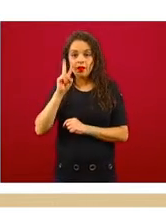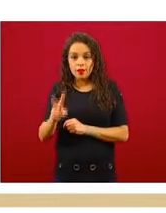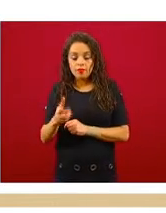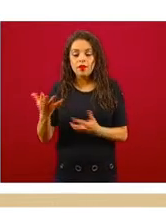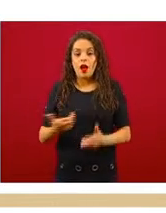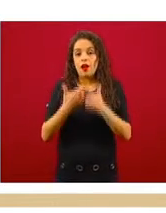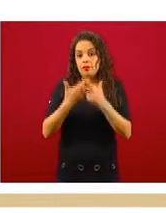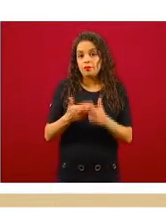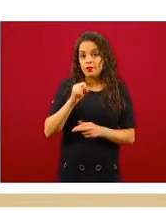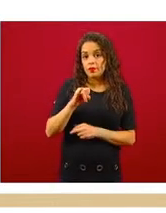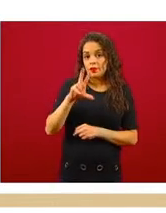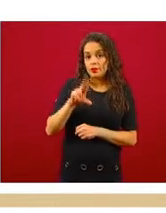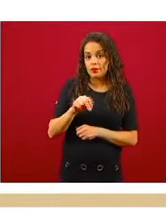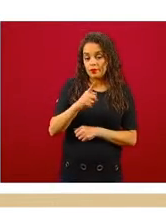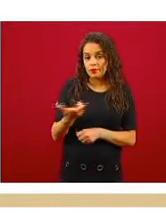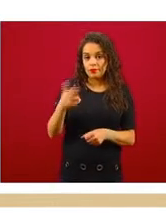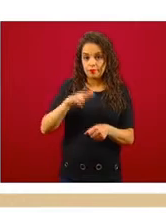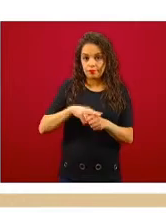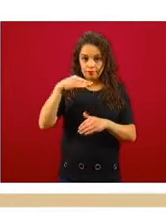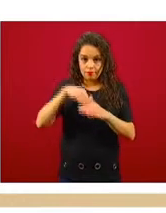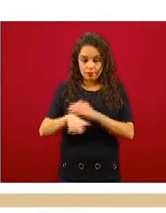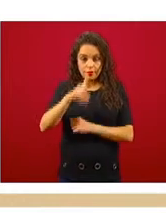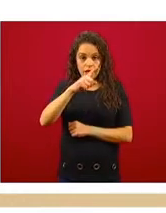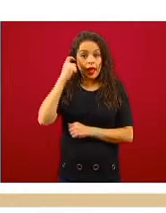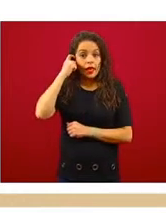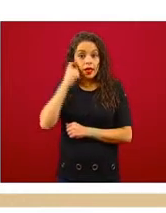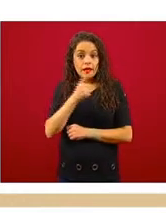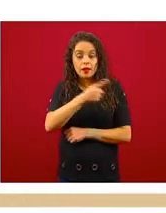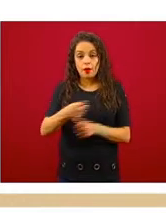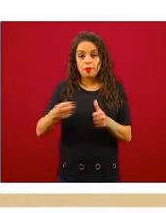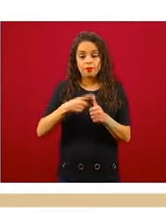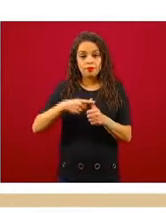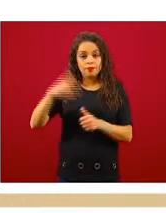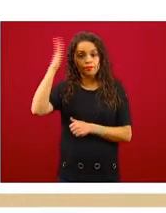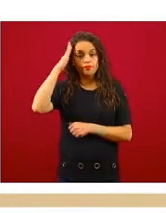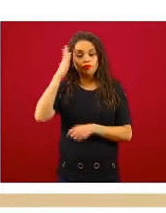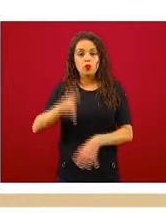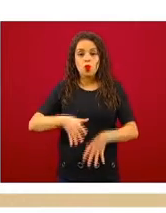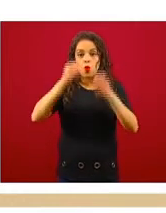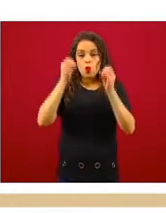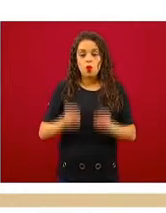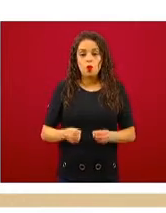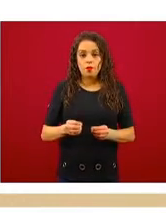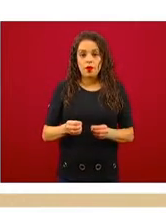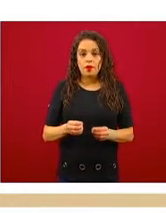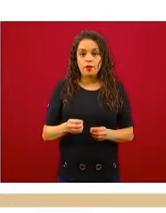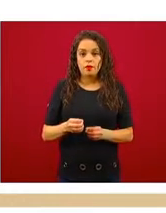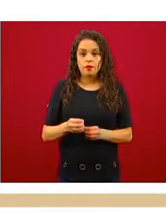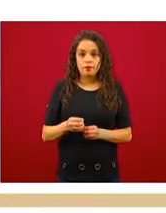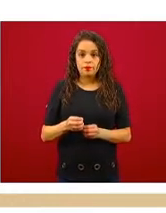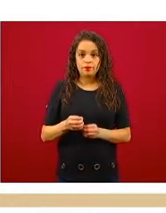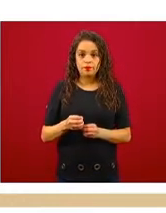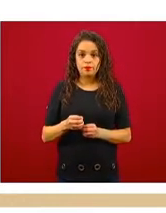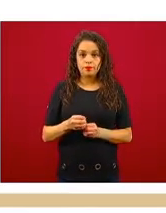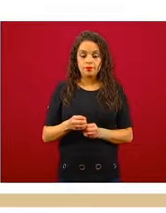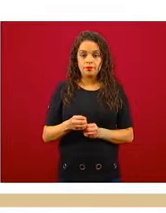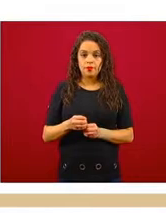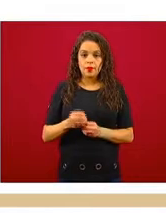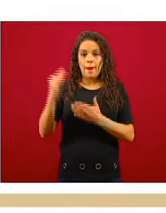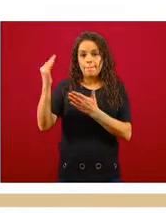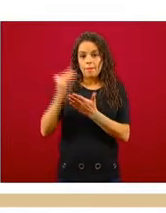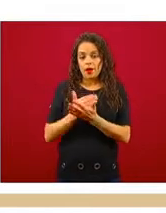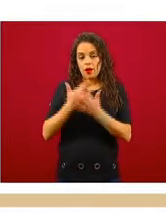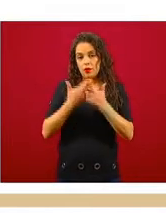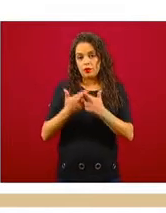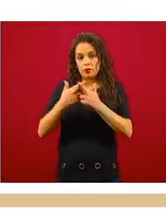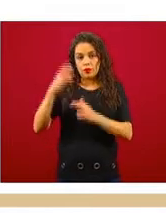disponibilidad. distribution Guerrero encabeza showing the la availability and the ocupación, en este occupancy. caso con la menor disponibilidad. Se está